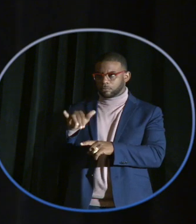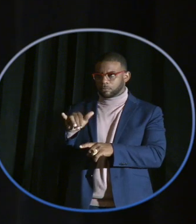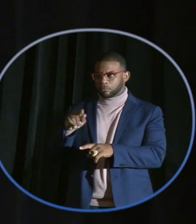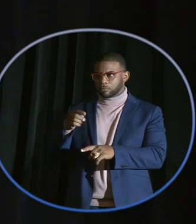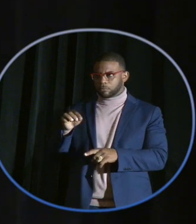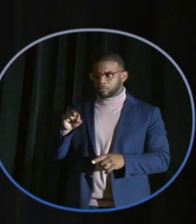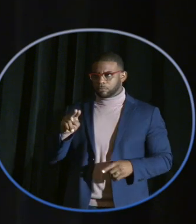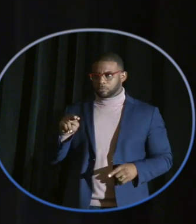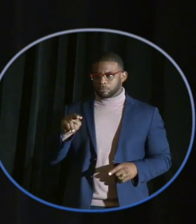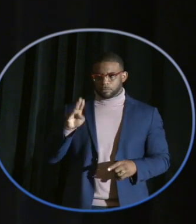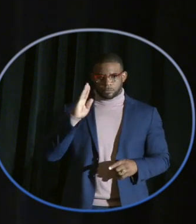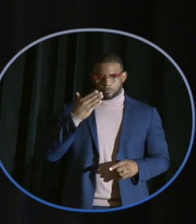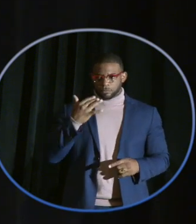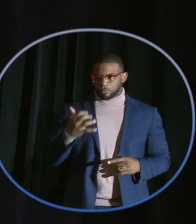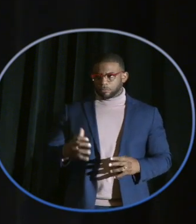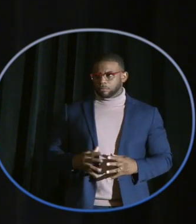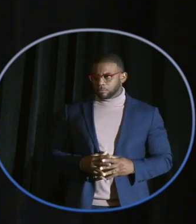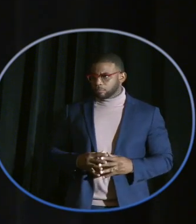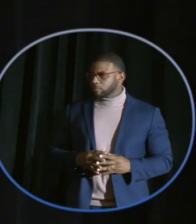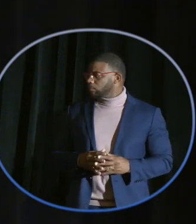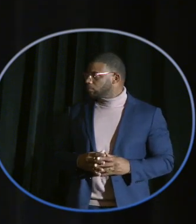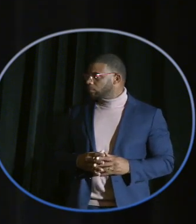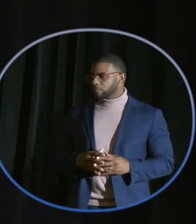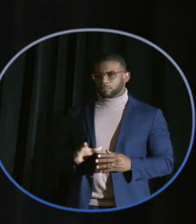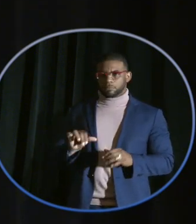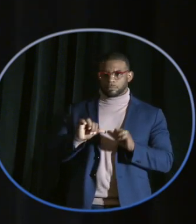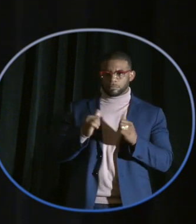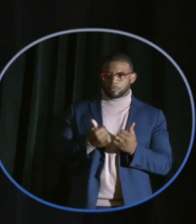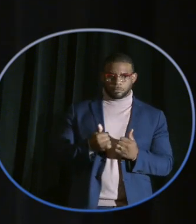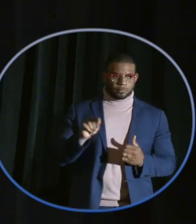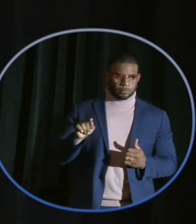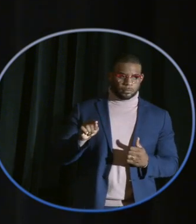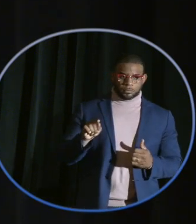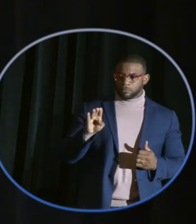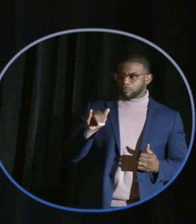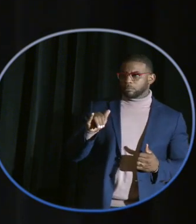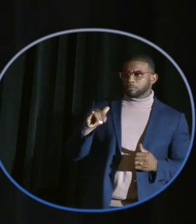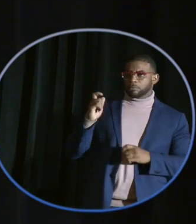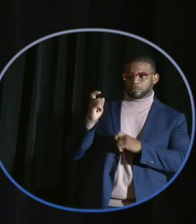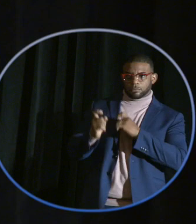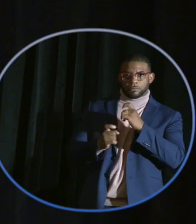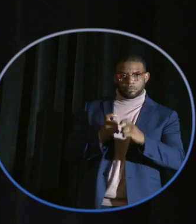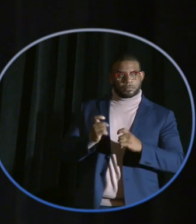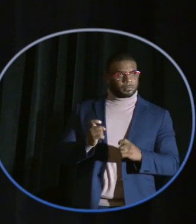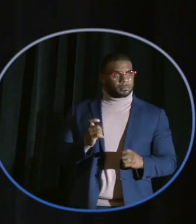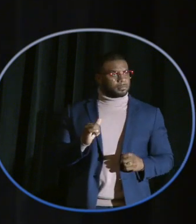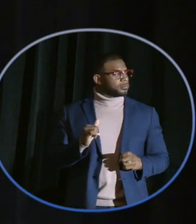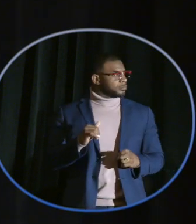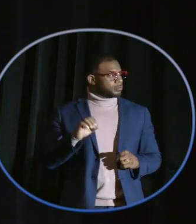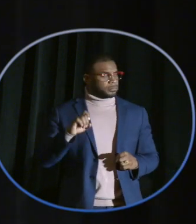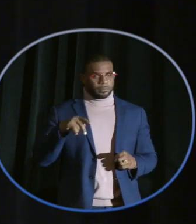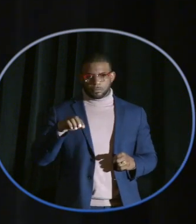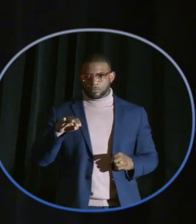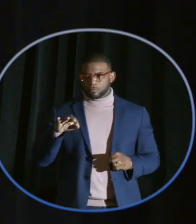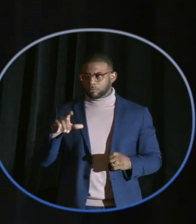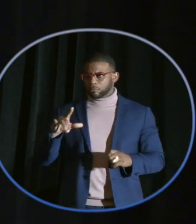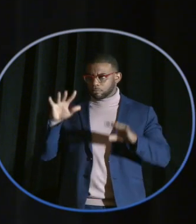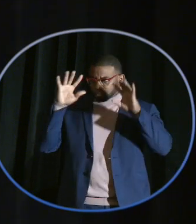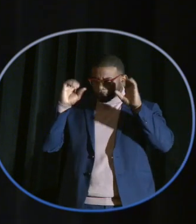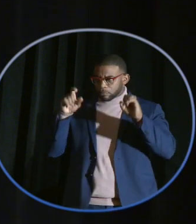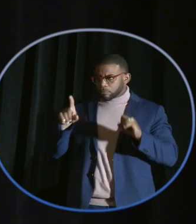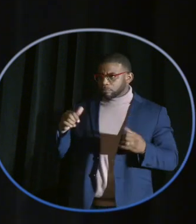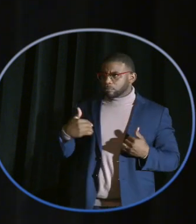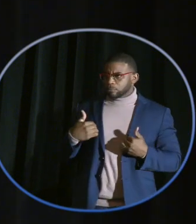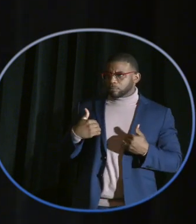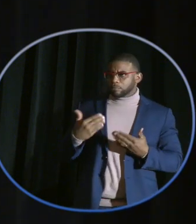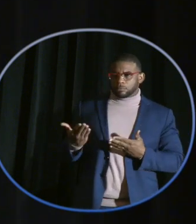much. Chrissy Thornton and the Associated Black Charities. Chrissy Thornton is our new president. She